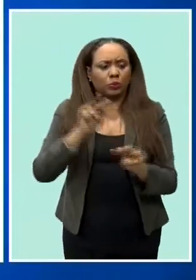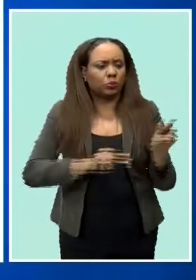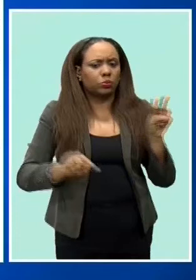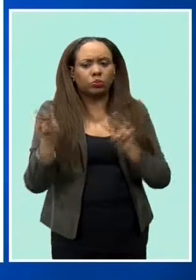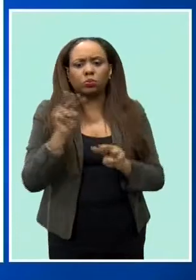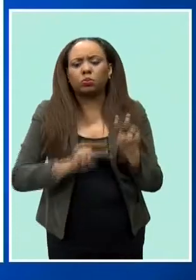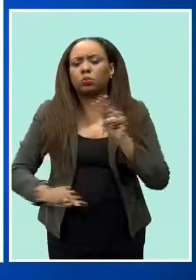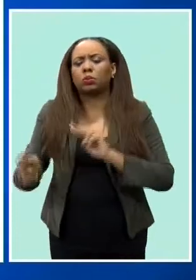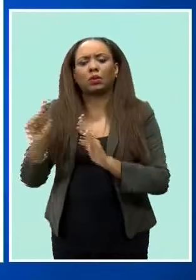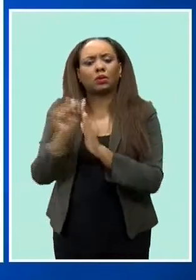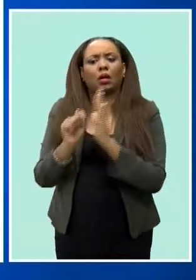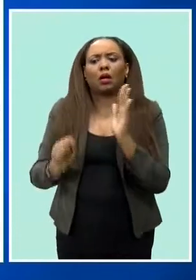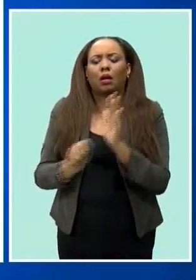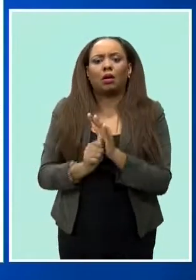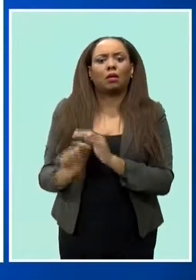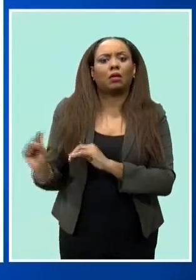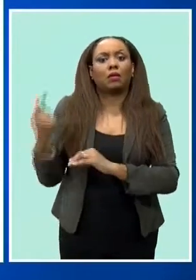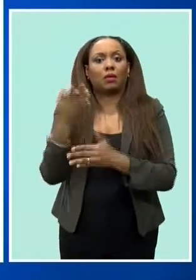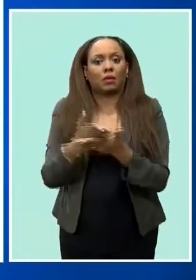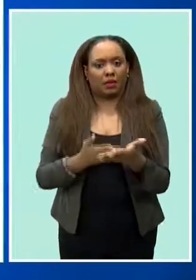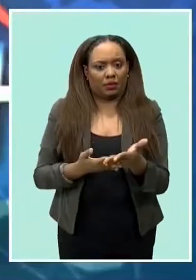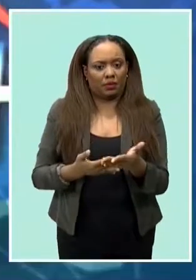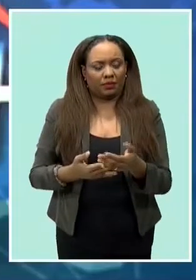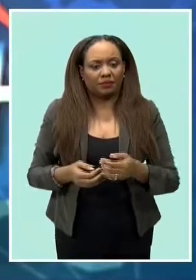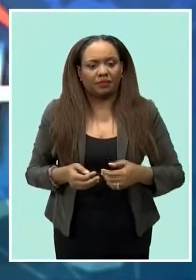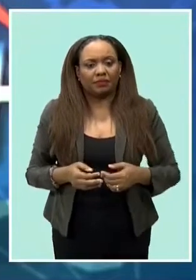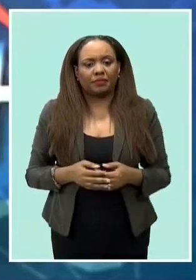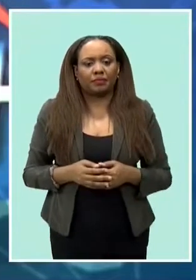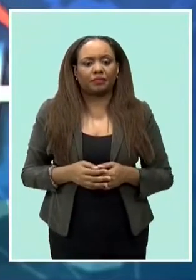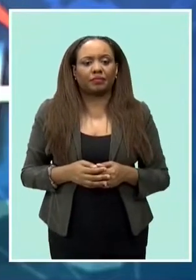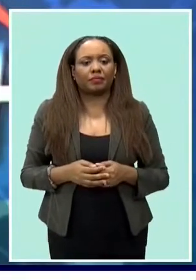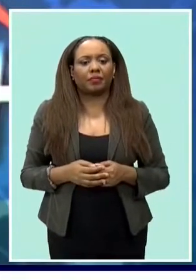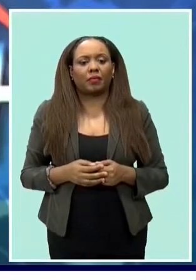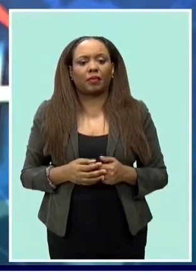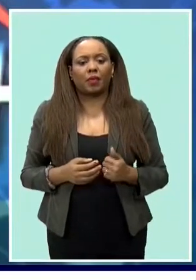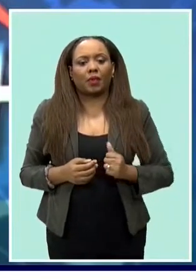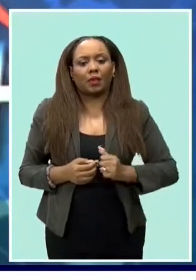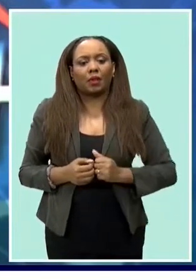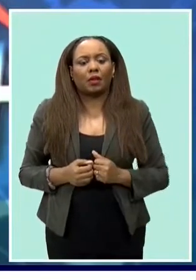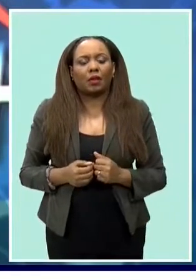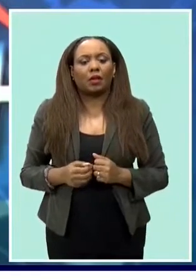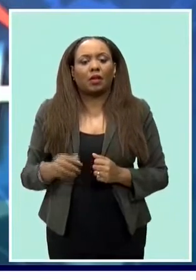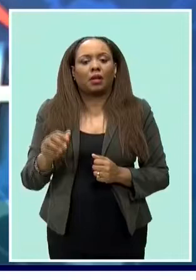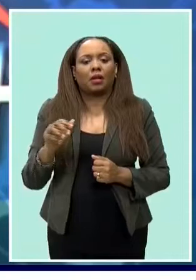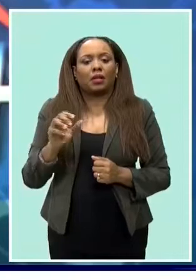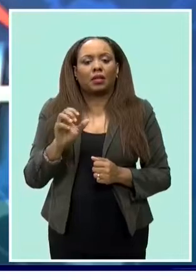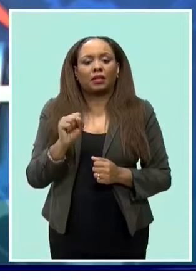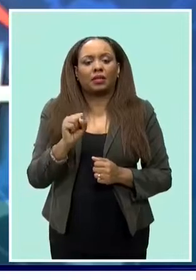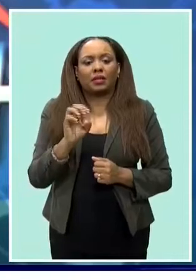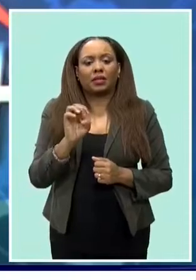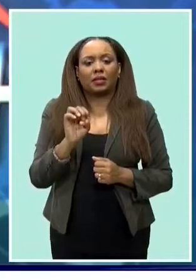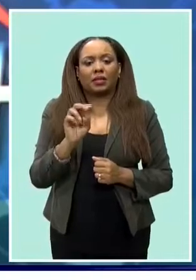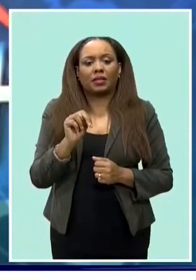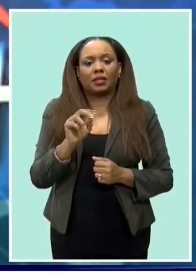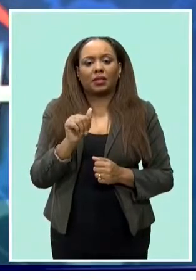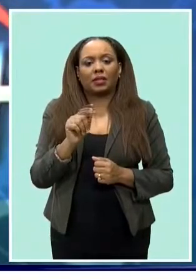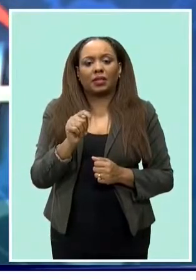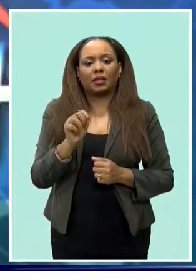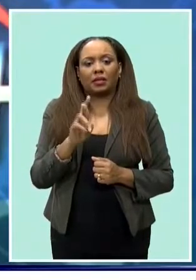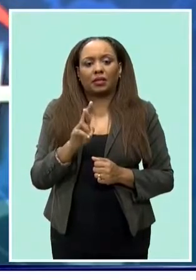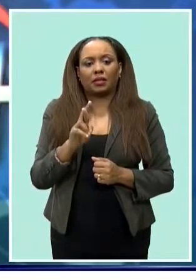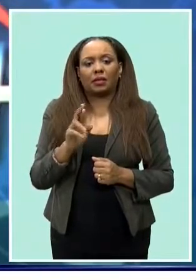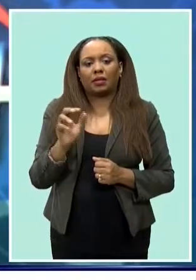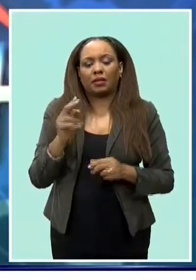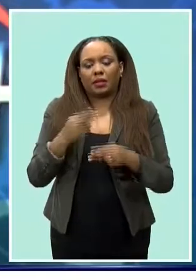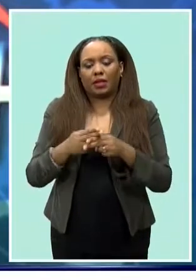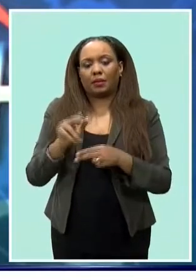will be the first area for coverage. And in other news from the Upper House, Senator Alfio Wiggins has been appointed to a